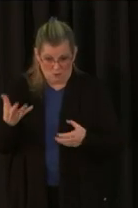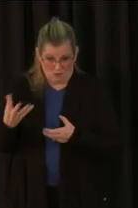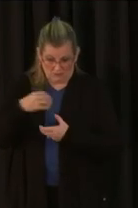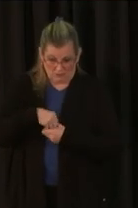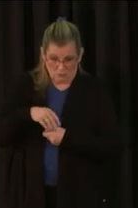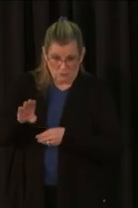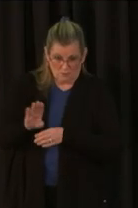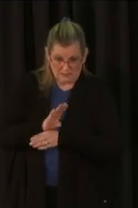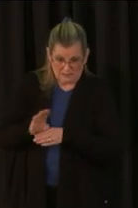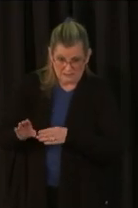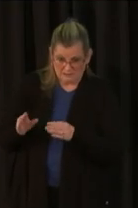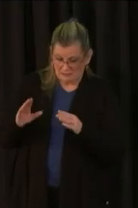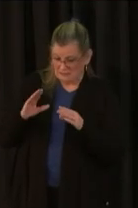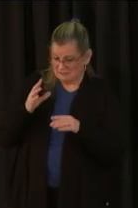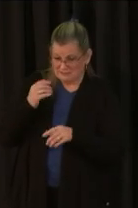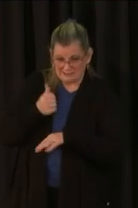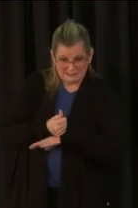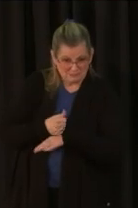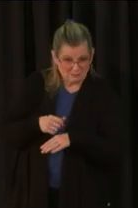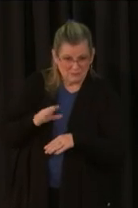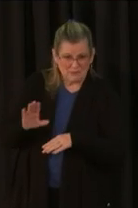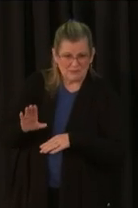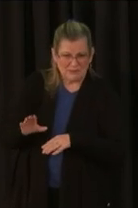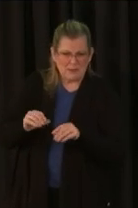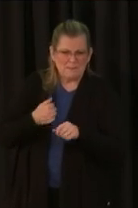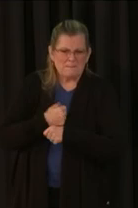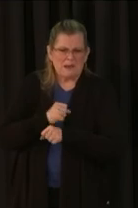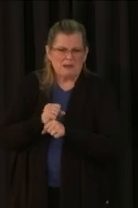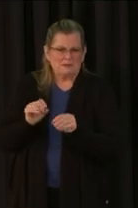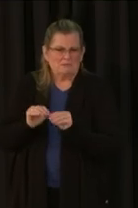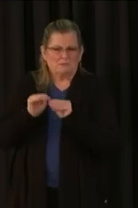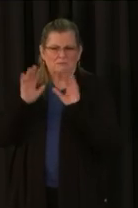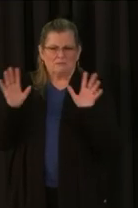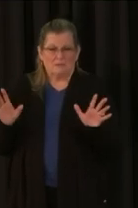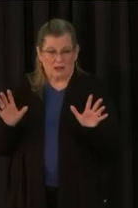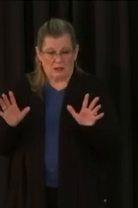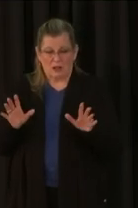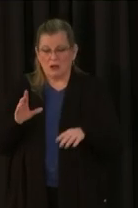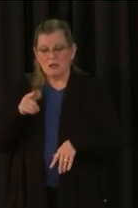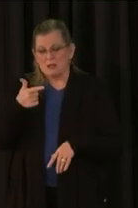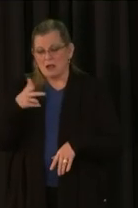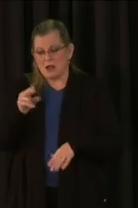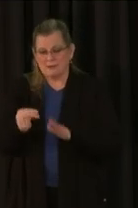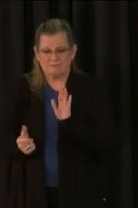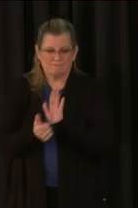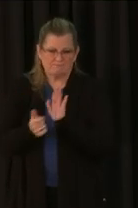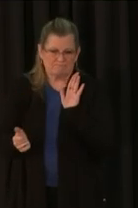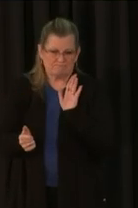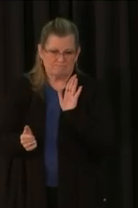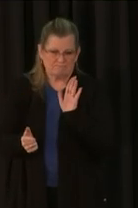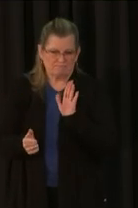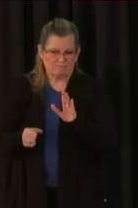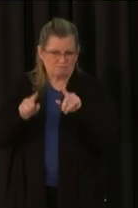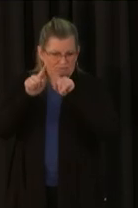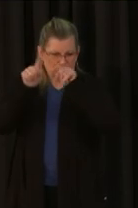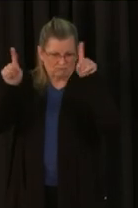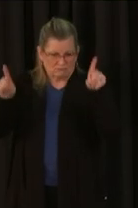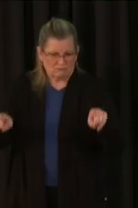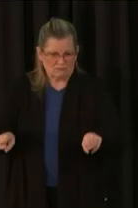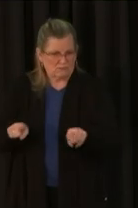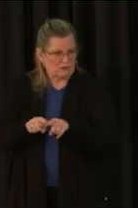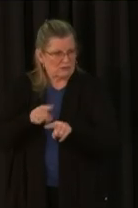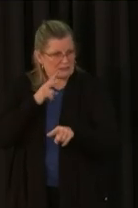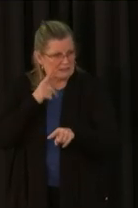business or your establishment, make it clear that guns are not permissible, you can post this sign. This sign is at